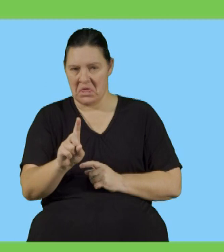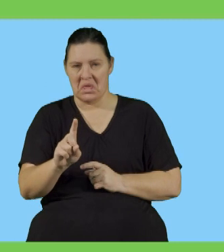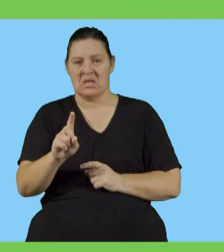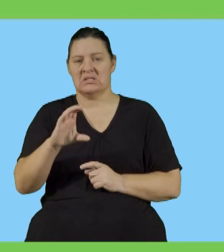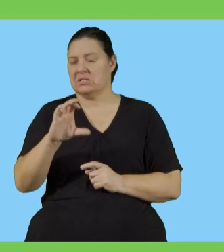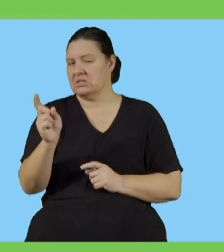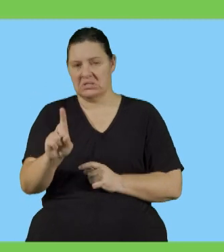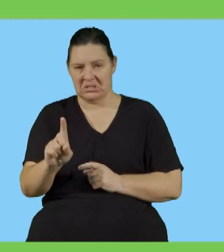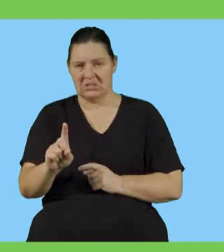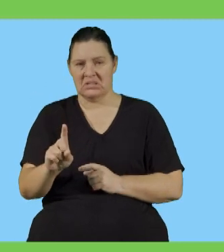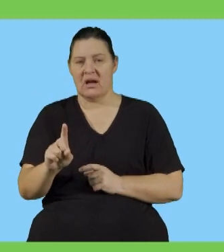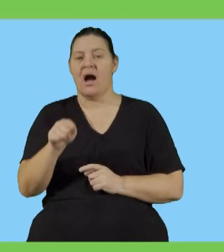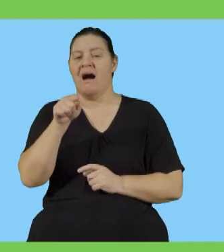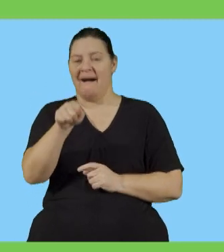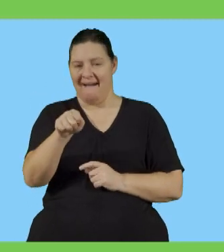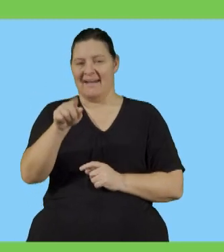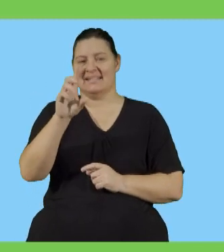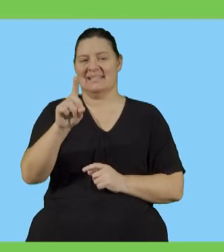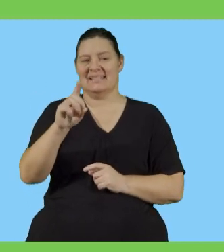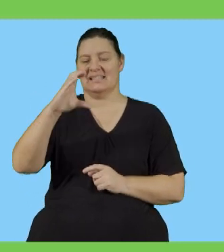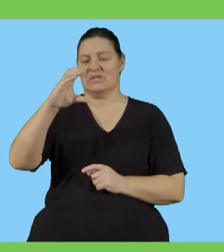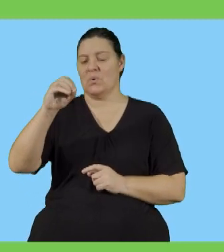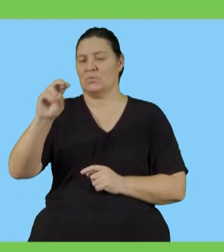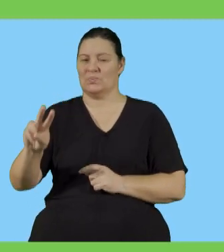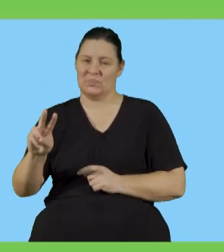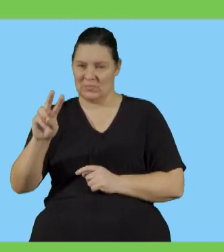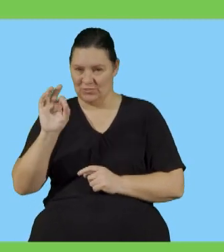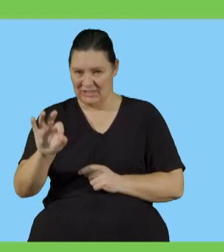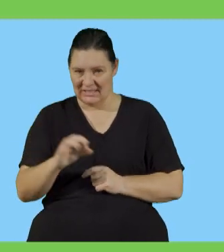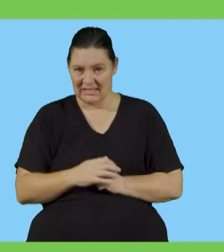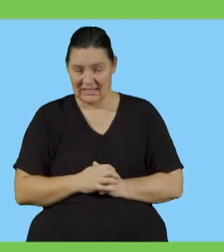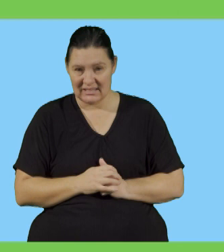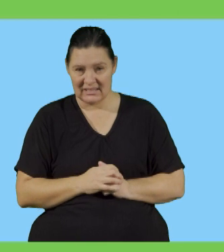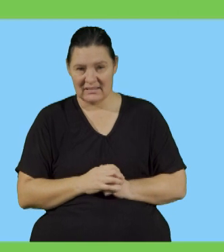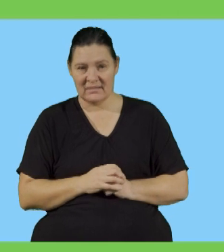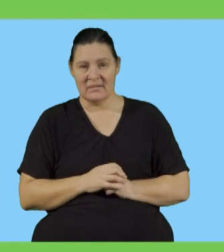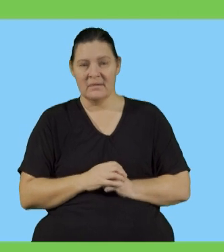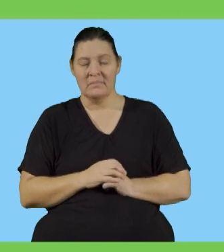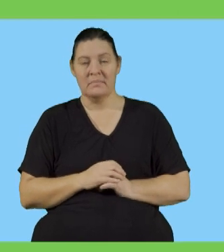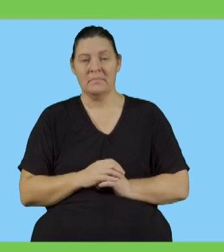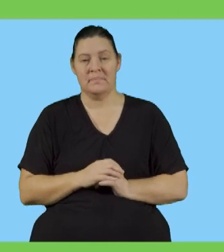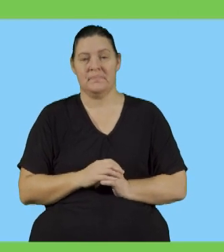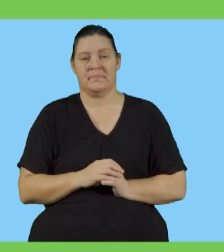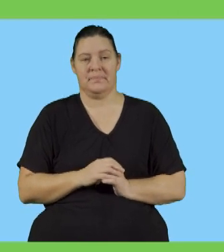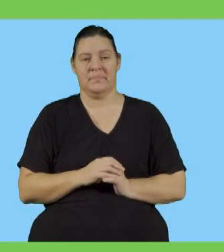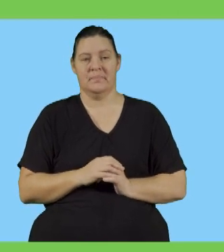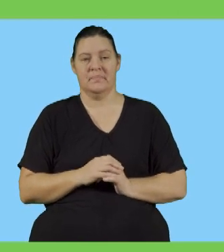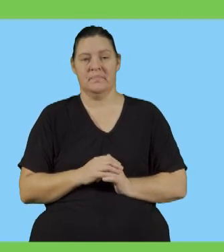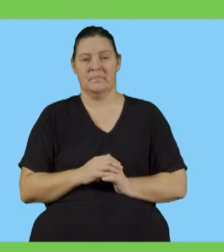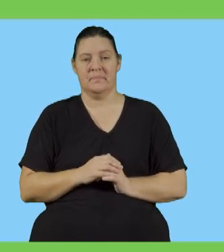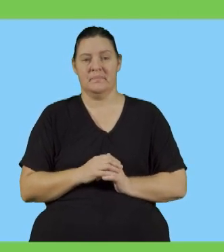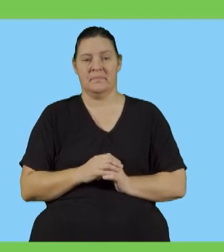No. Oxygen? No. Carbon dioxide? Very good. It is